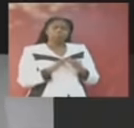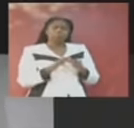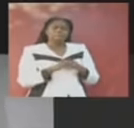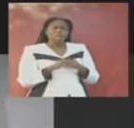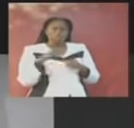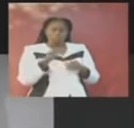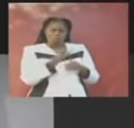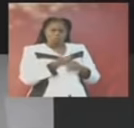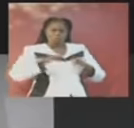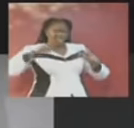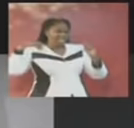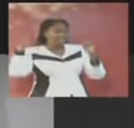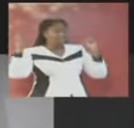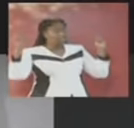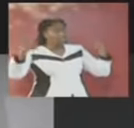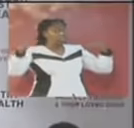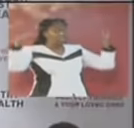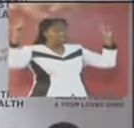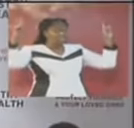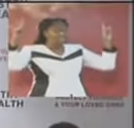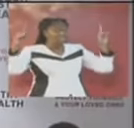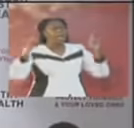from achieving that goal?